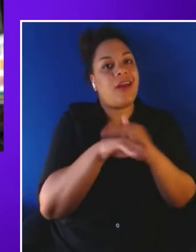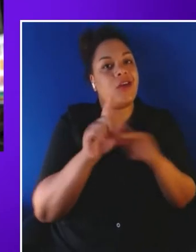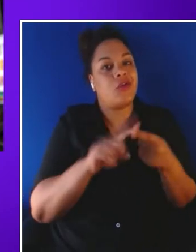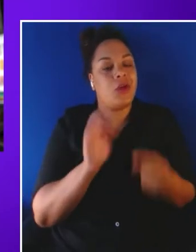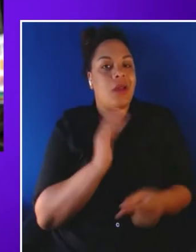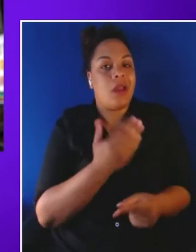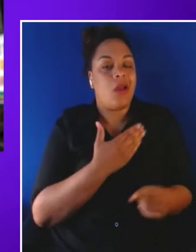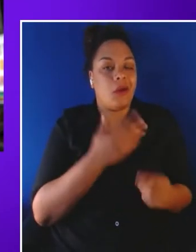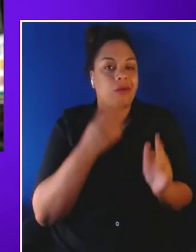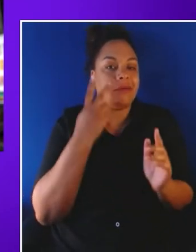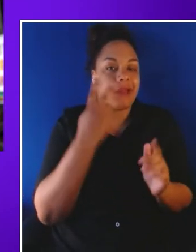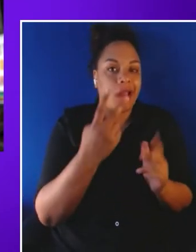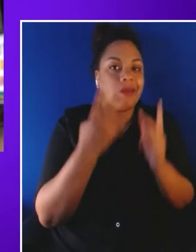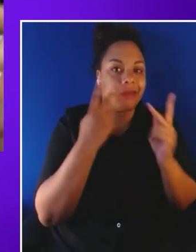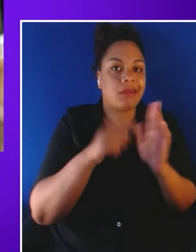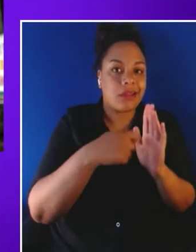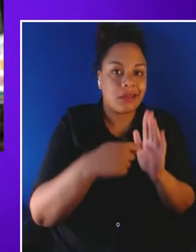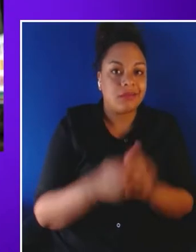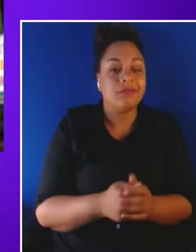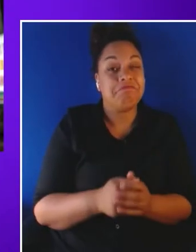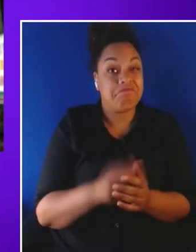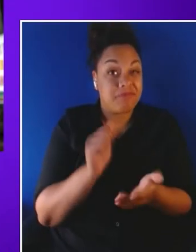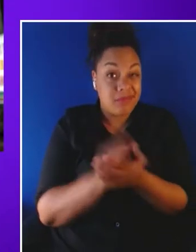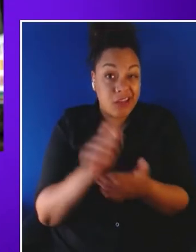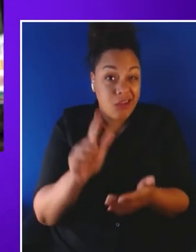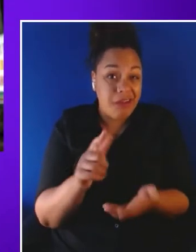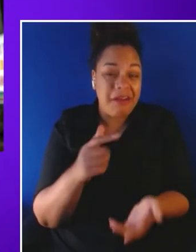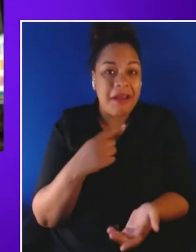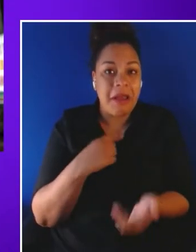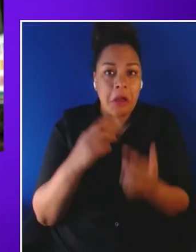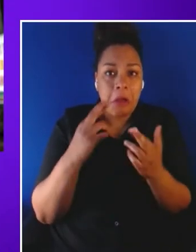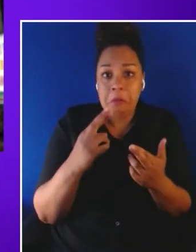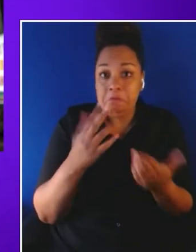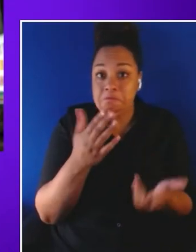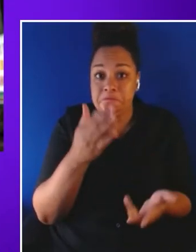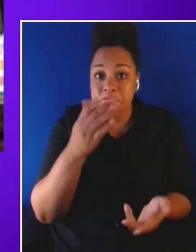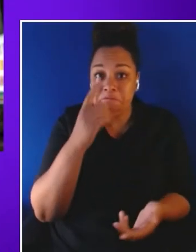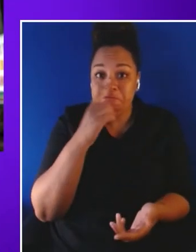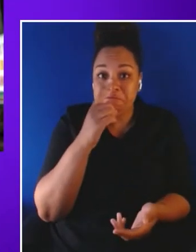And that's it. I hope, I don't know, anyone can see it now.